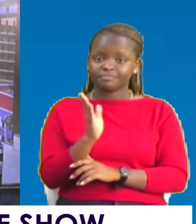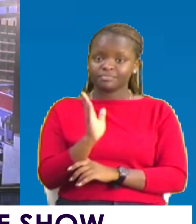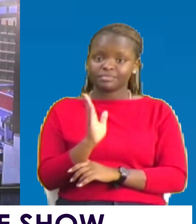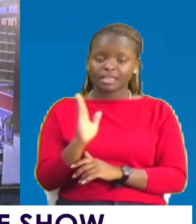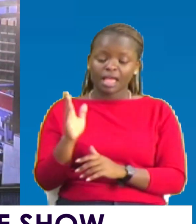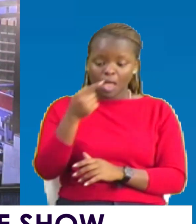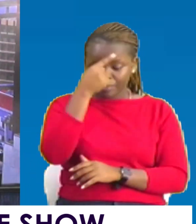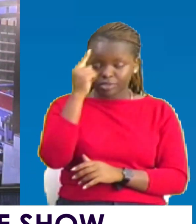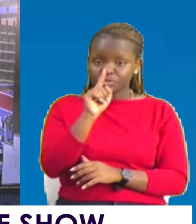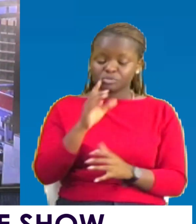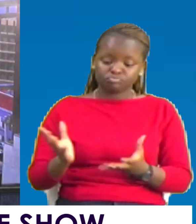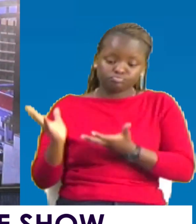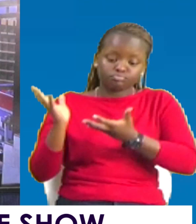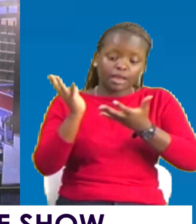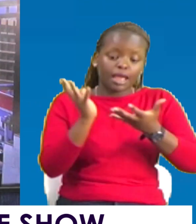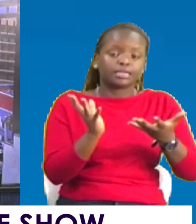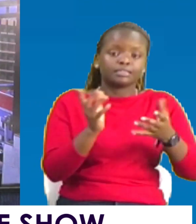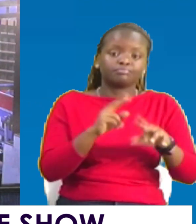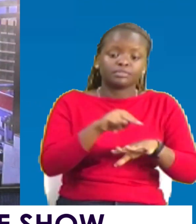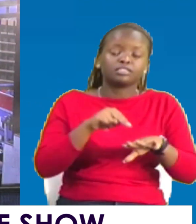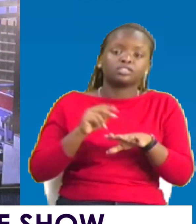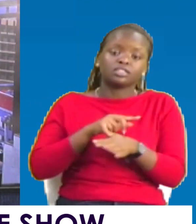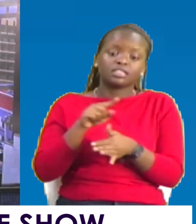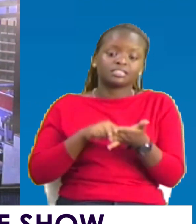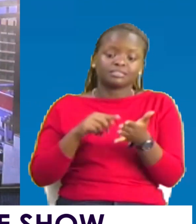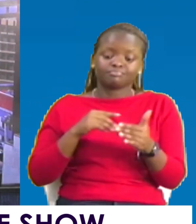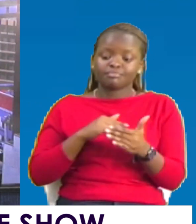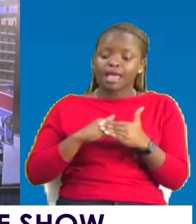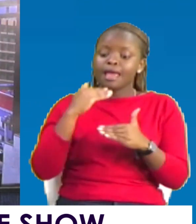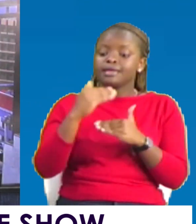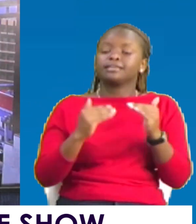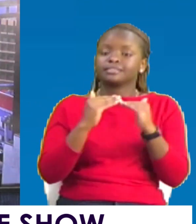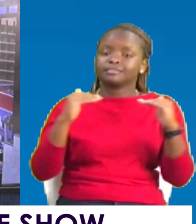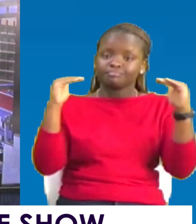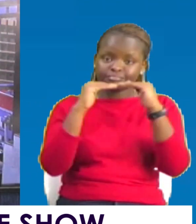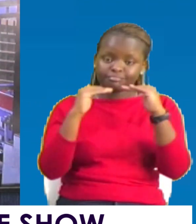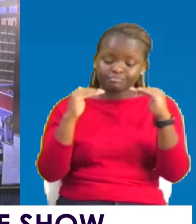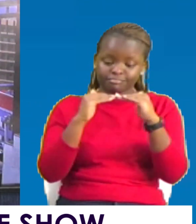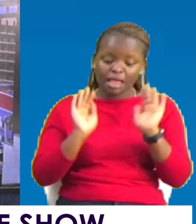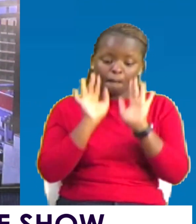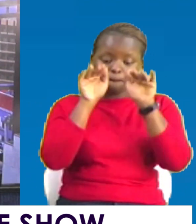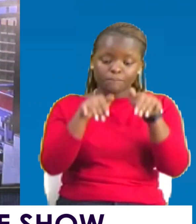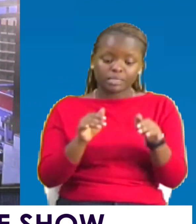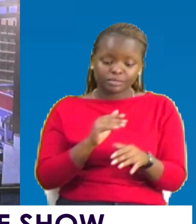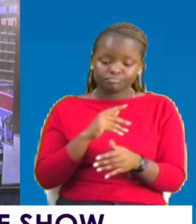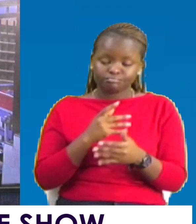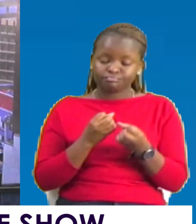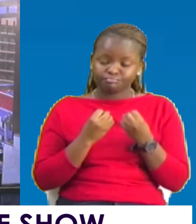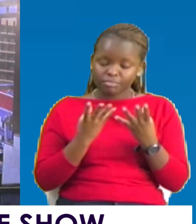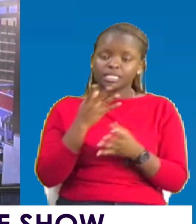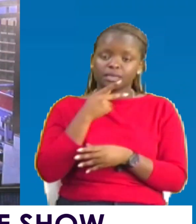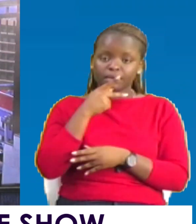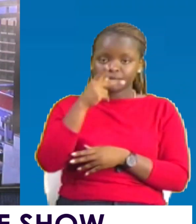are carrying this nation to the next level. There are things that buried so many parents, brought down so